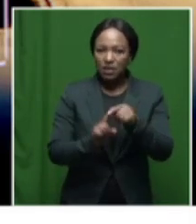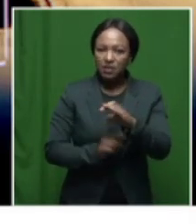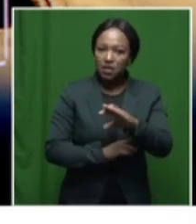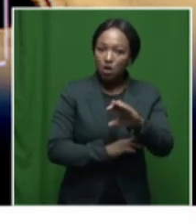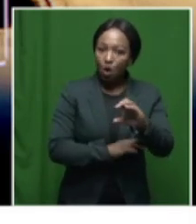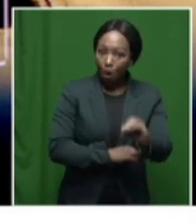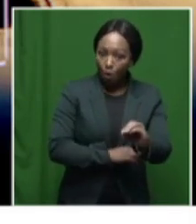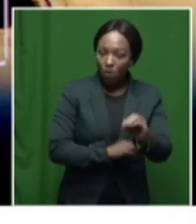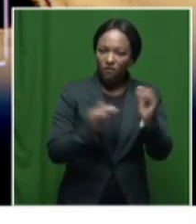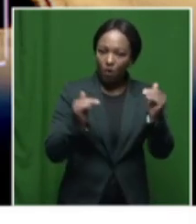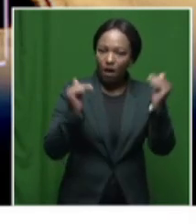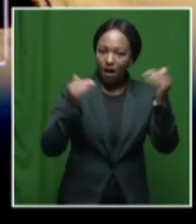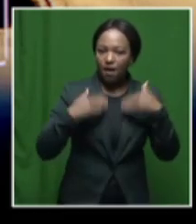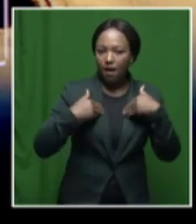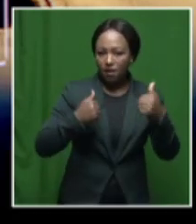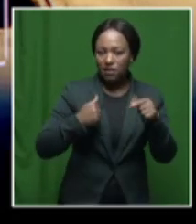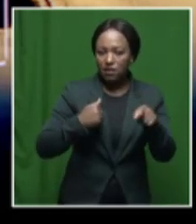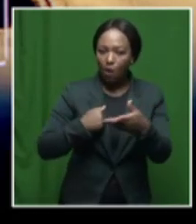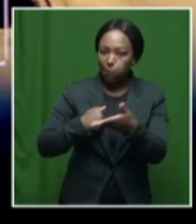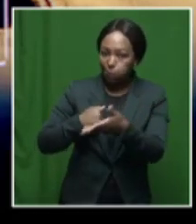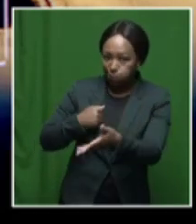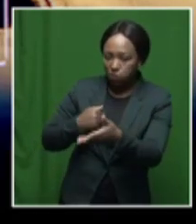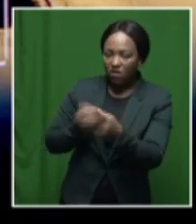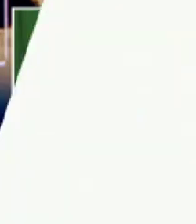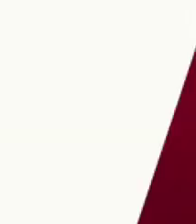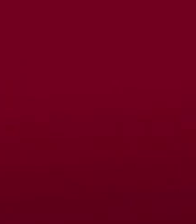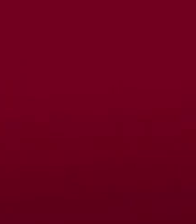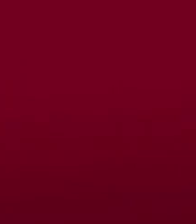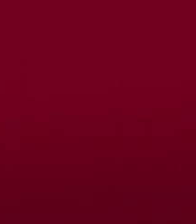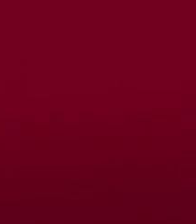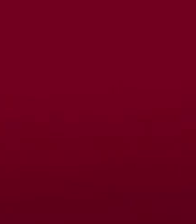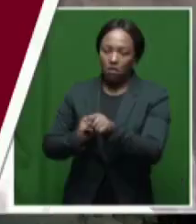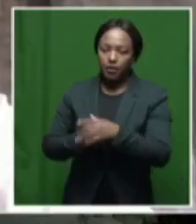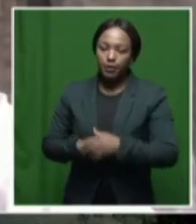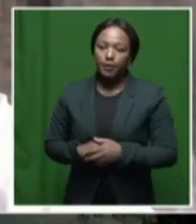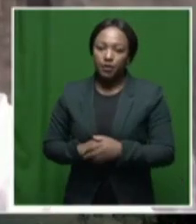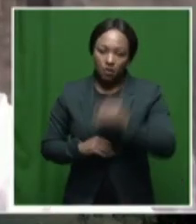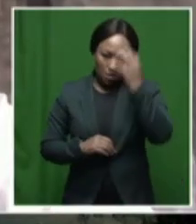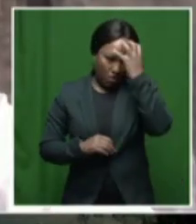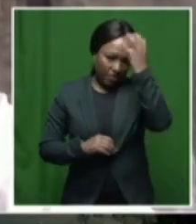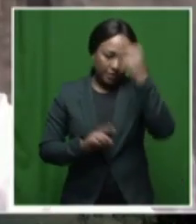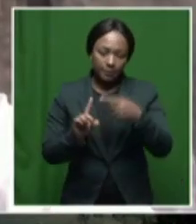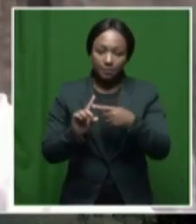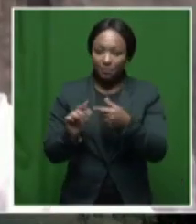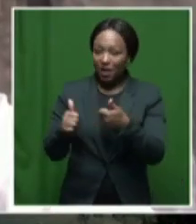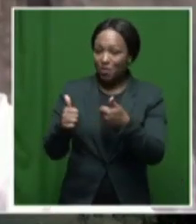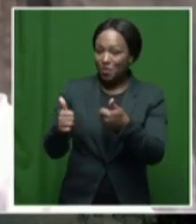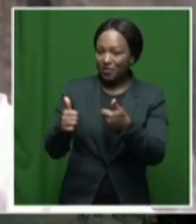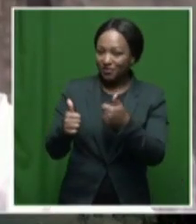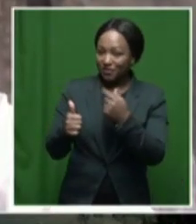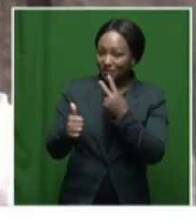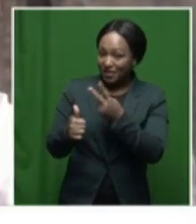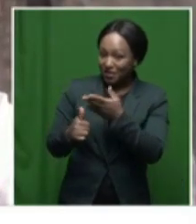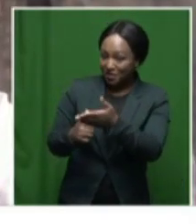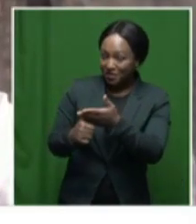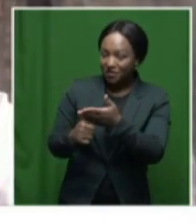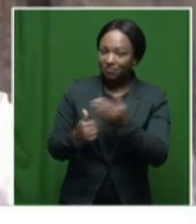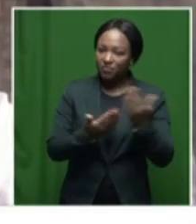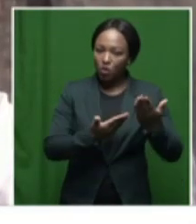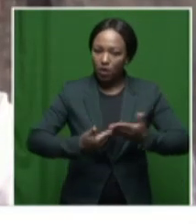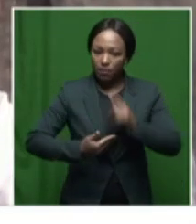Higher Health, and he joins us now for a conversation about this. Professor, good to speak to you again. It's been a minute. Welcome to Morning